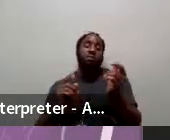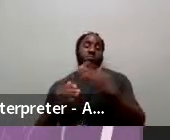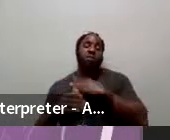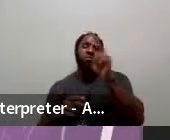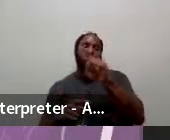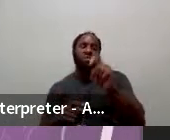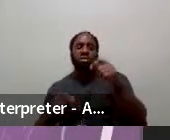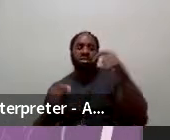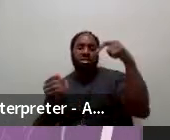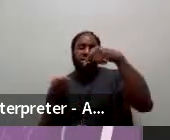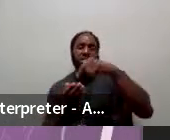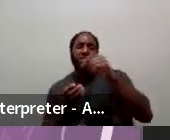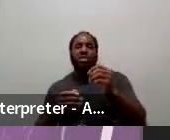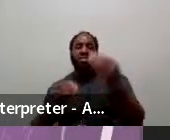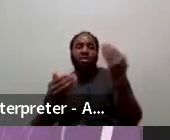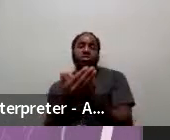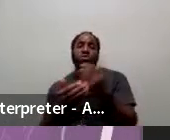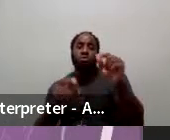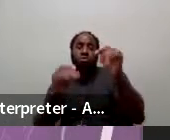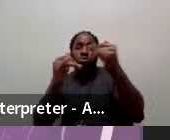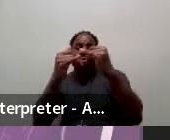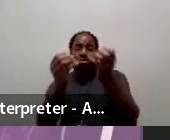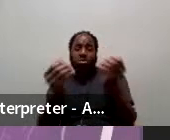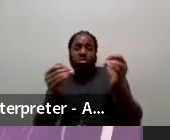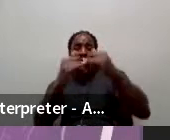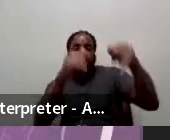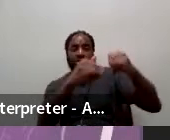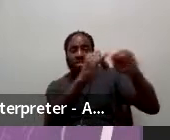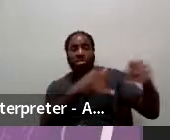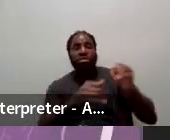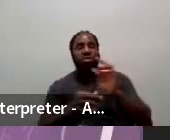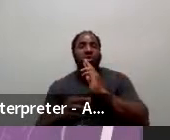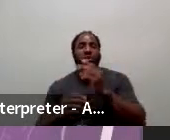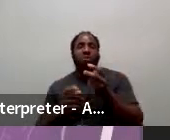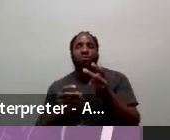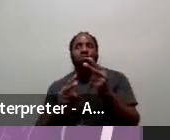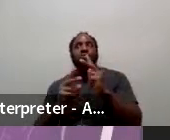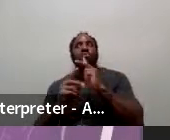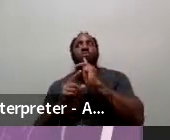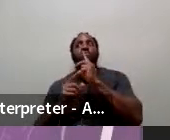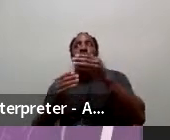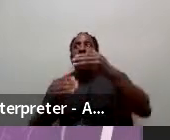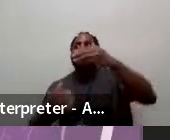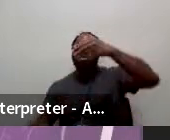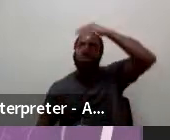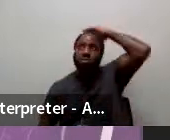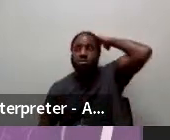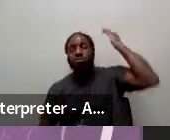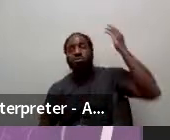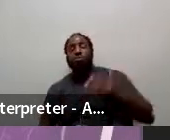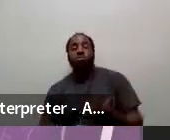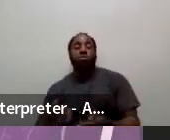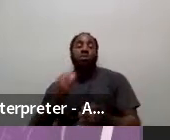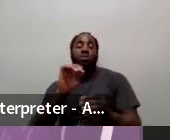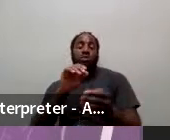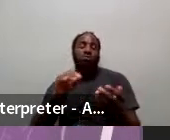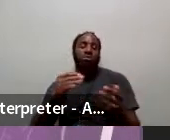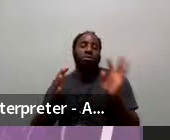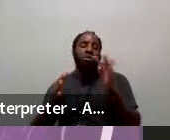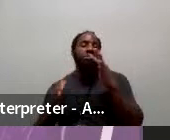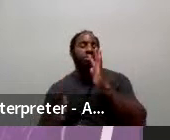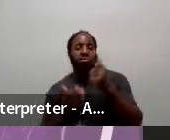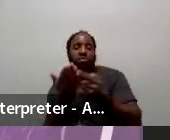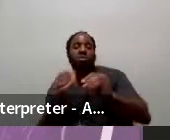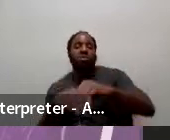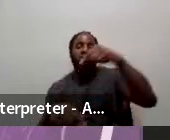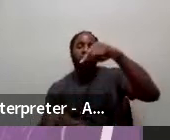are really underwhelming. You've described it. I'm not sure if you've answered these questions in the Q&A already,